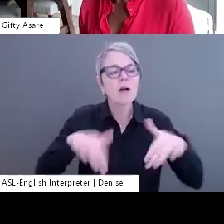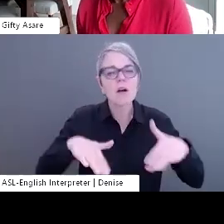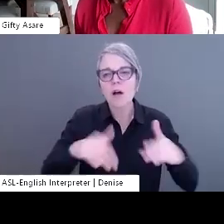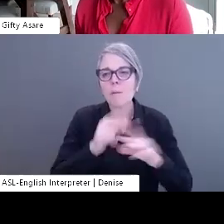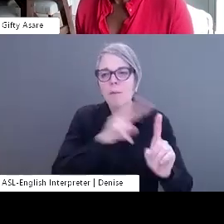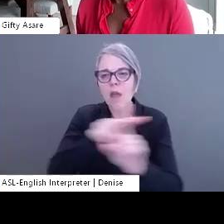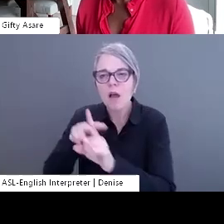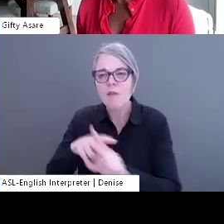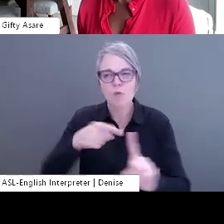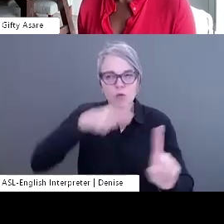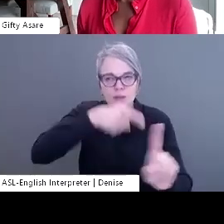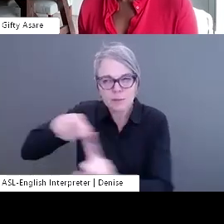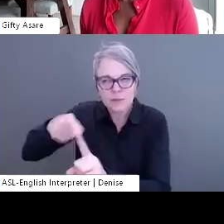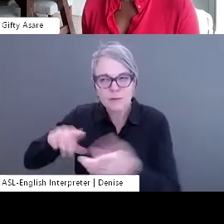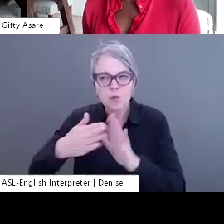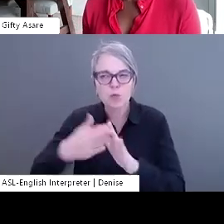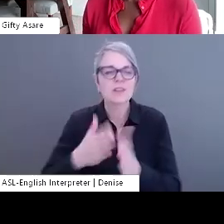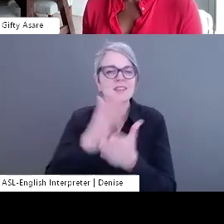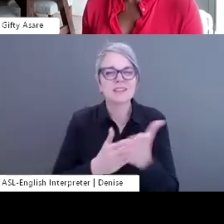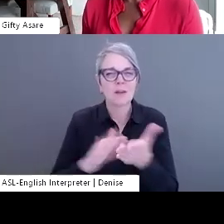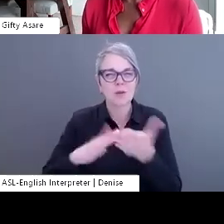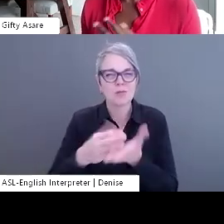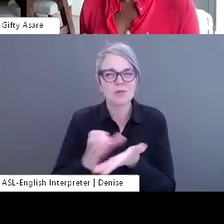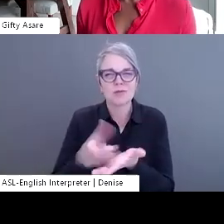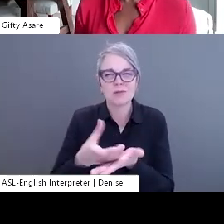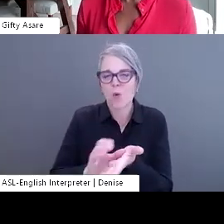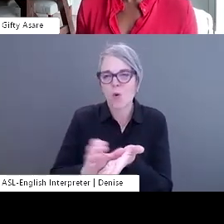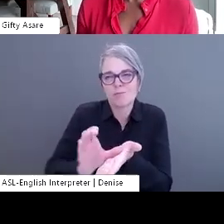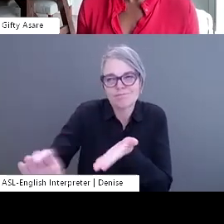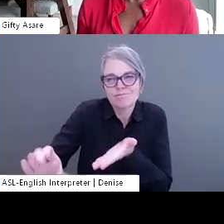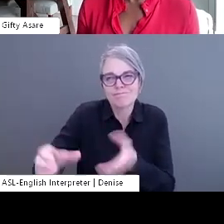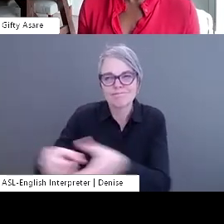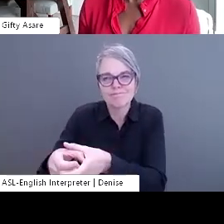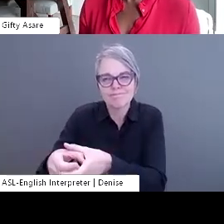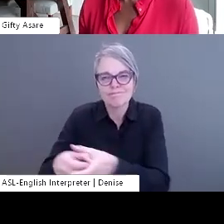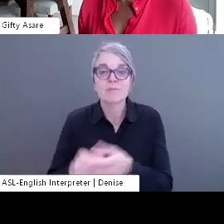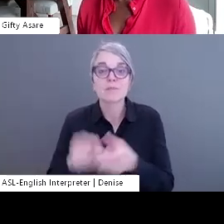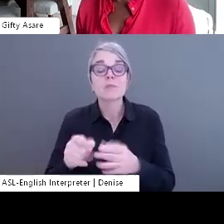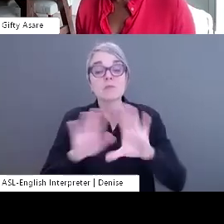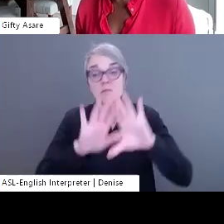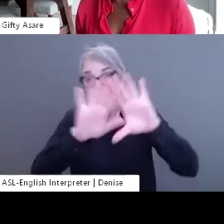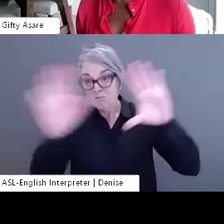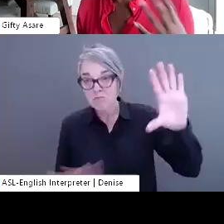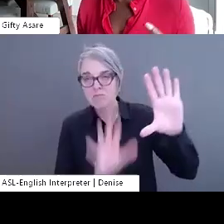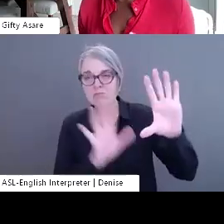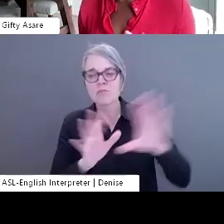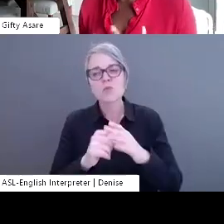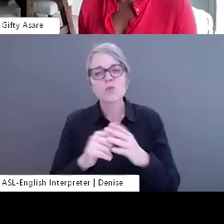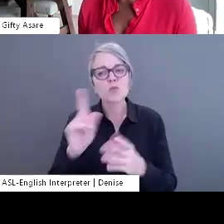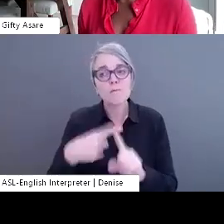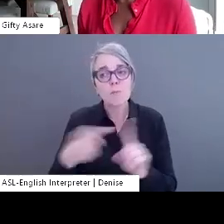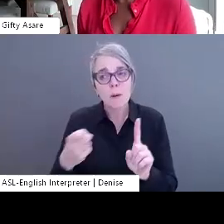communities. Looking at the representation across the nation, most of them are coming from Ontario, with 18